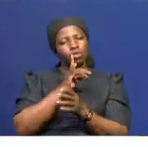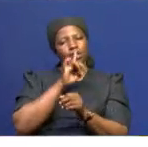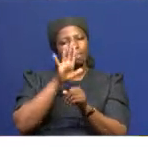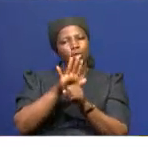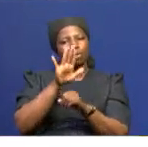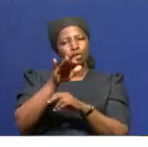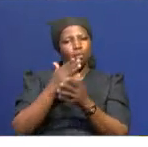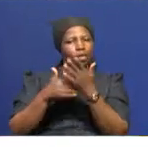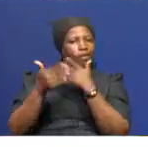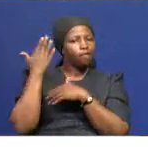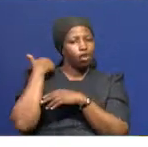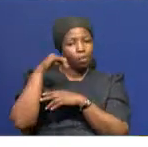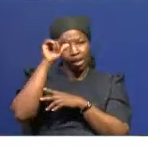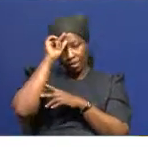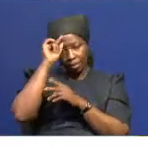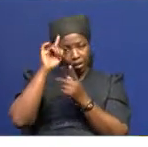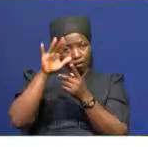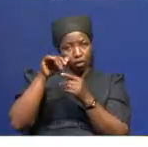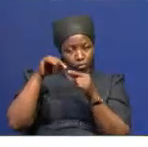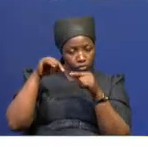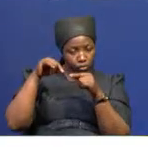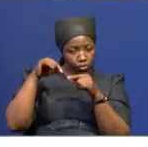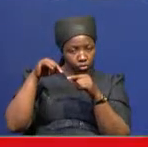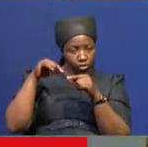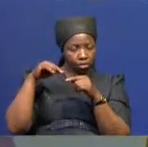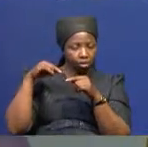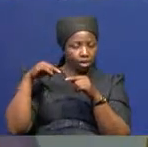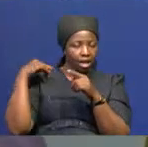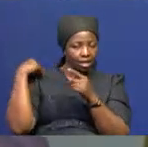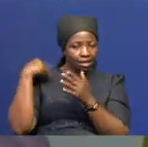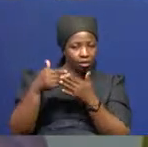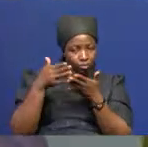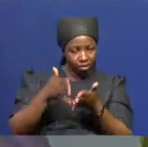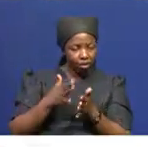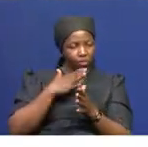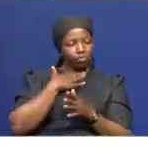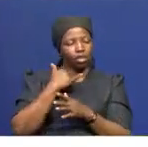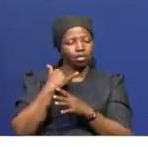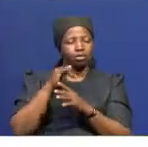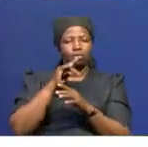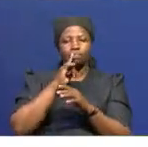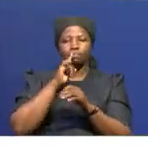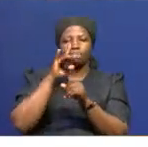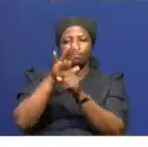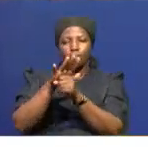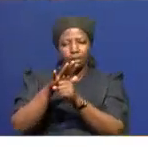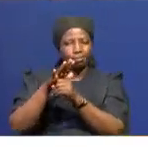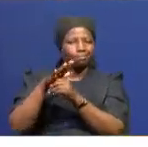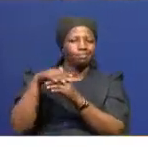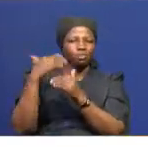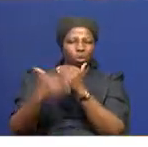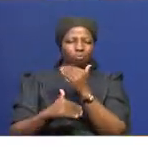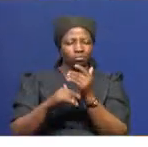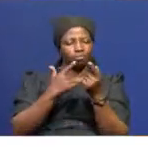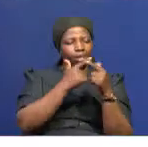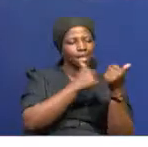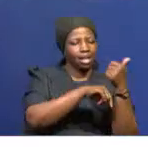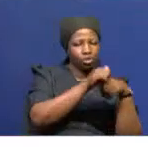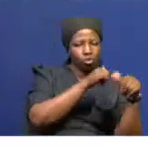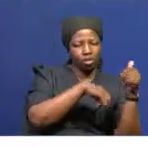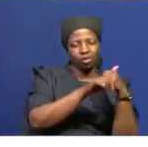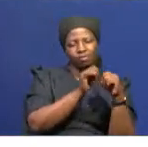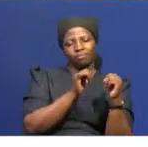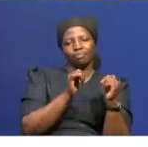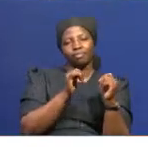to now. We want to move it from promise to reality. And we know the reasons why this is serious is because if we have